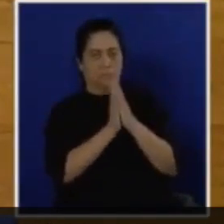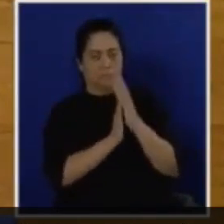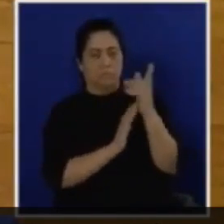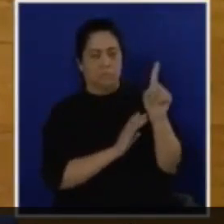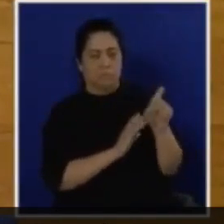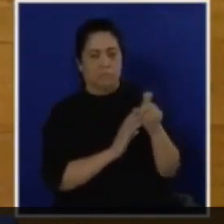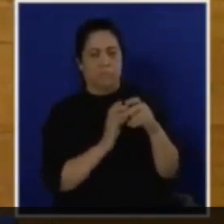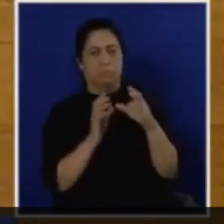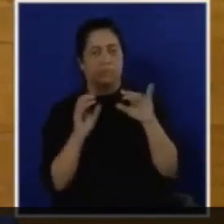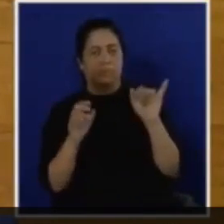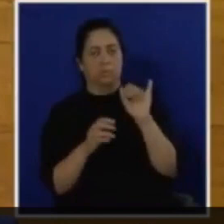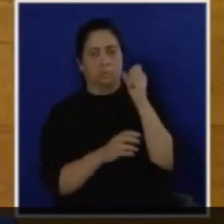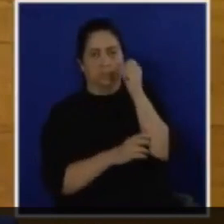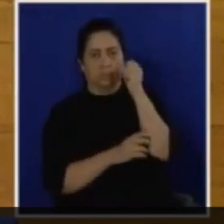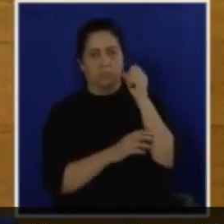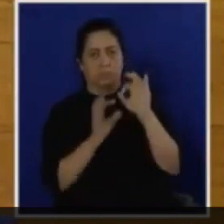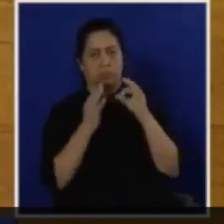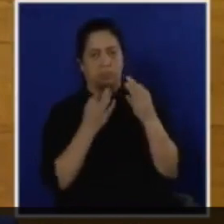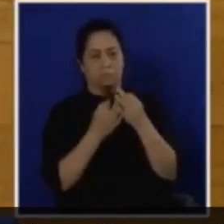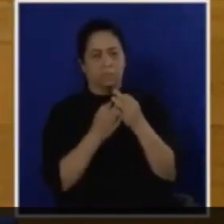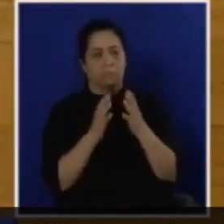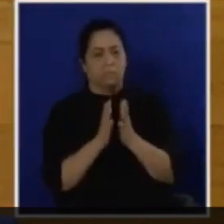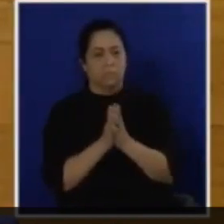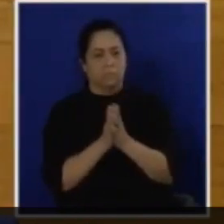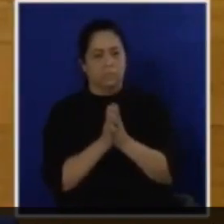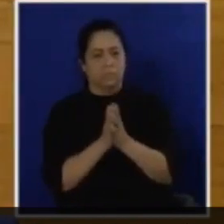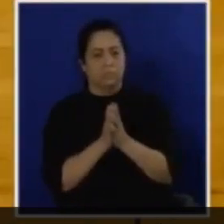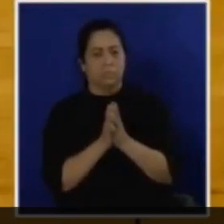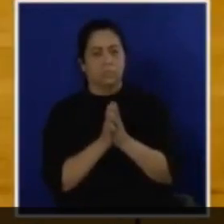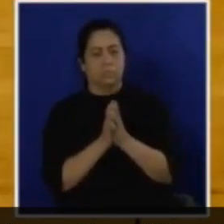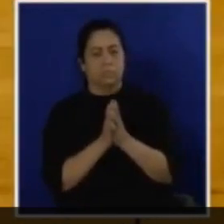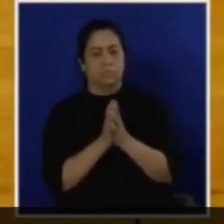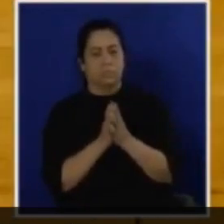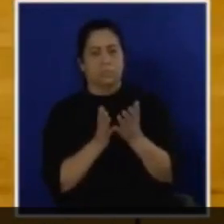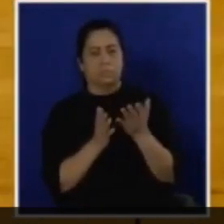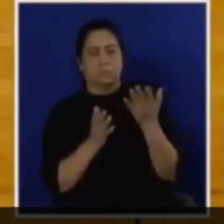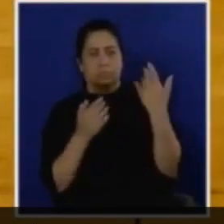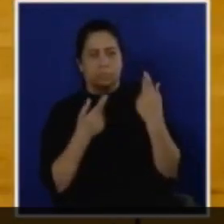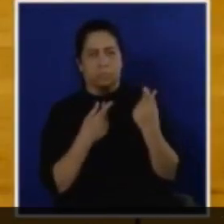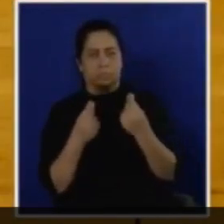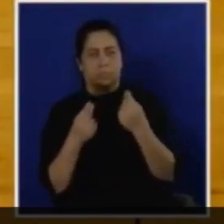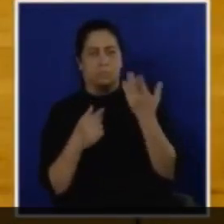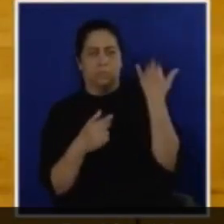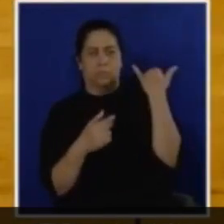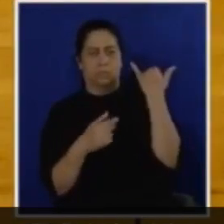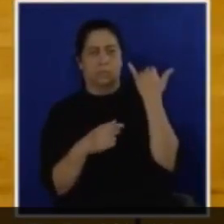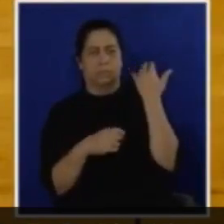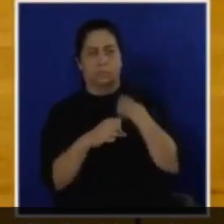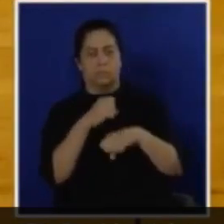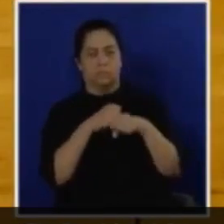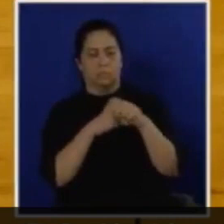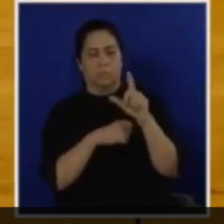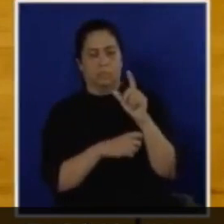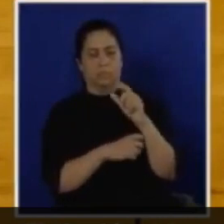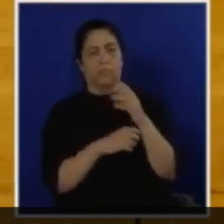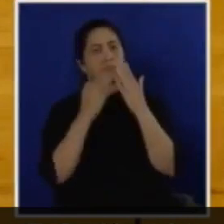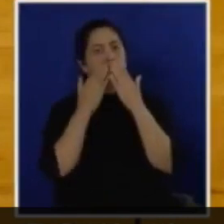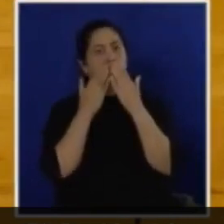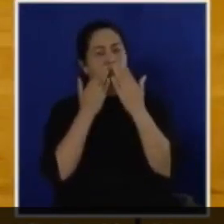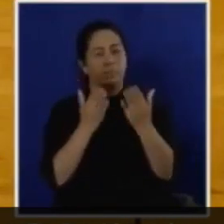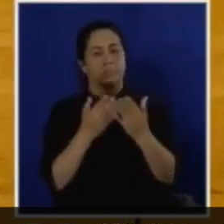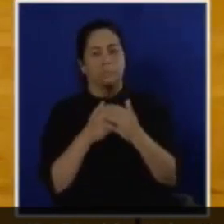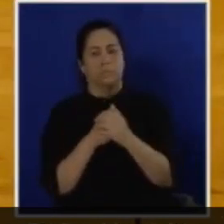Suansing family, filed versions of package 2 last March 2018. Salamat